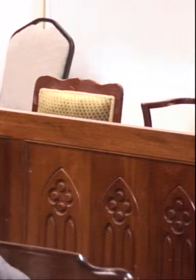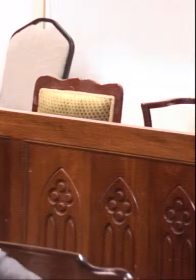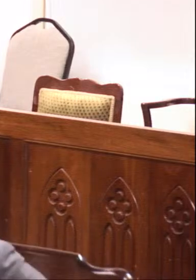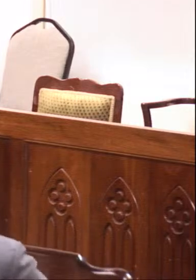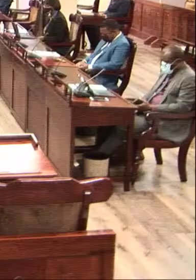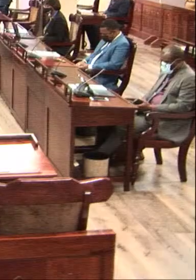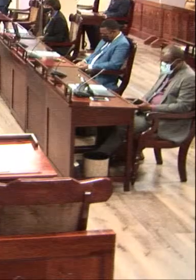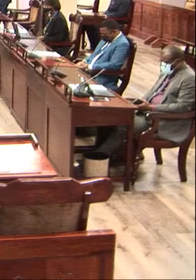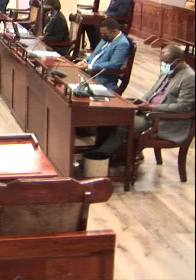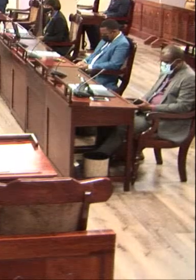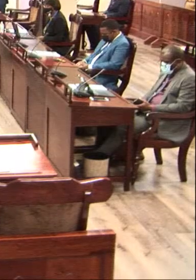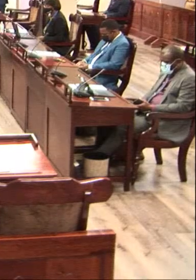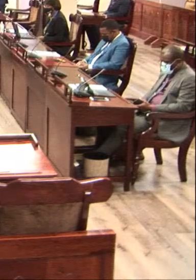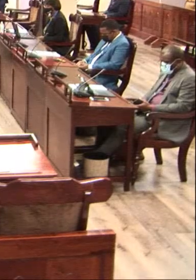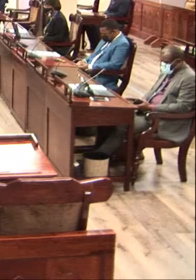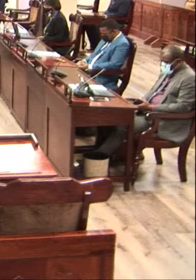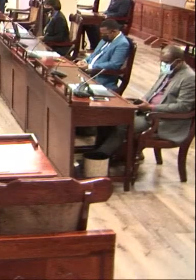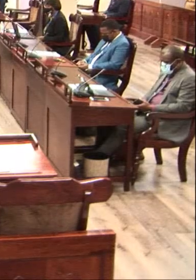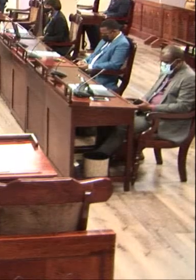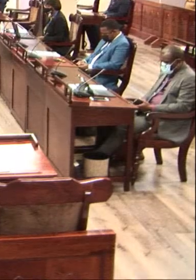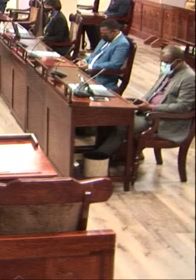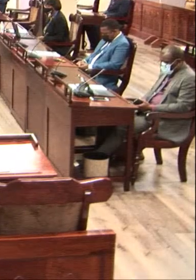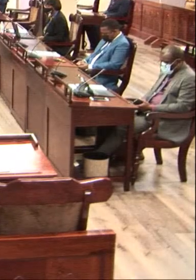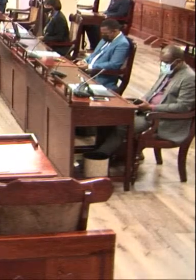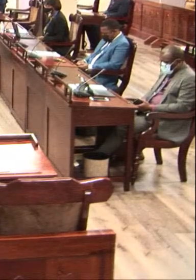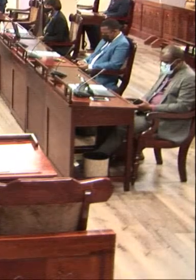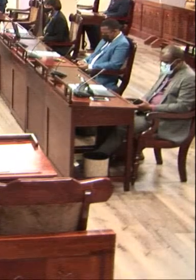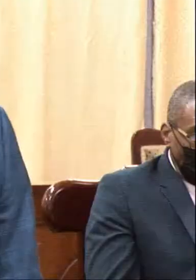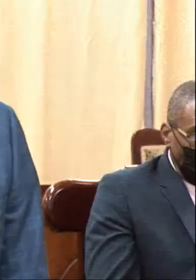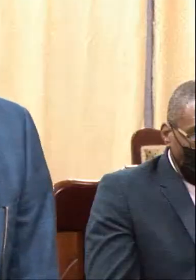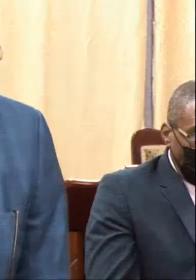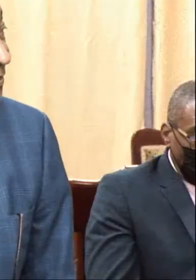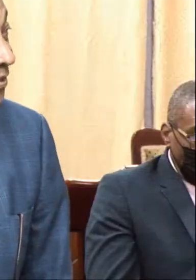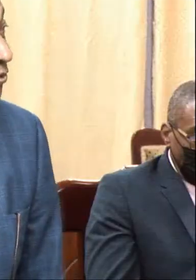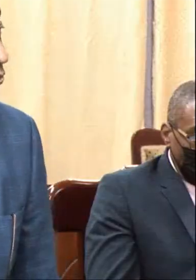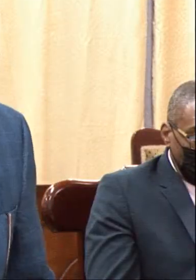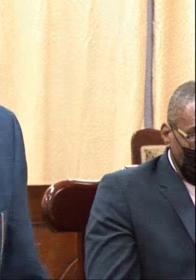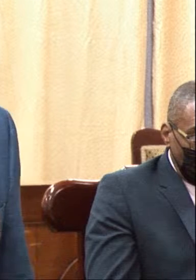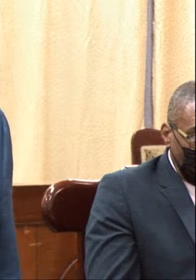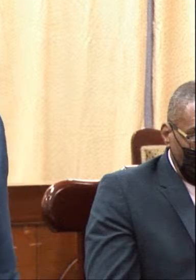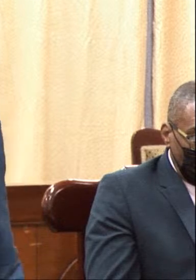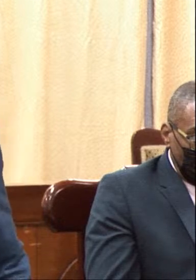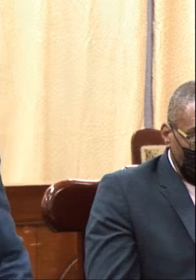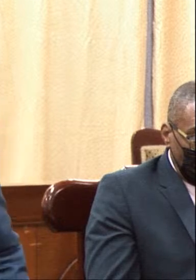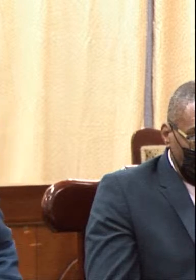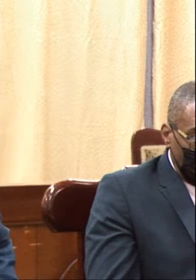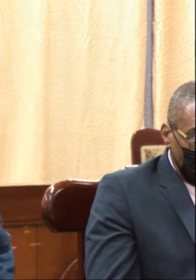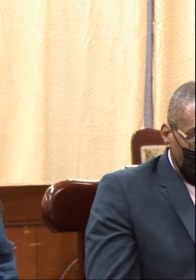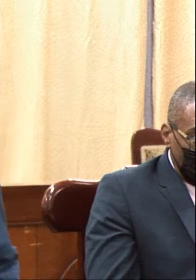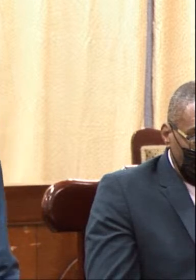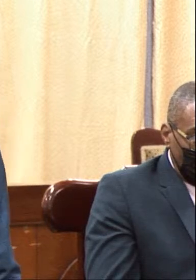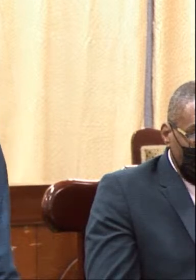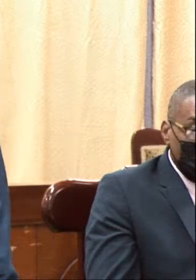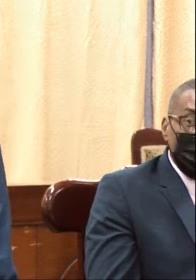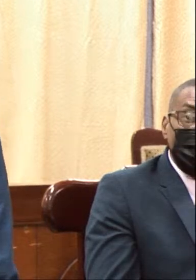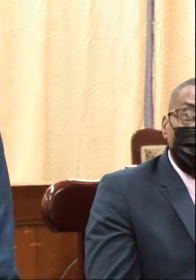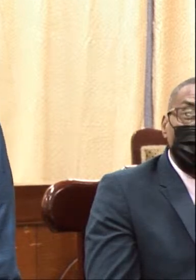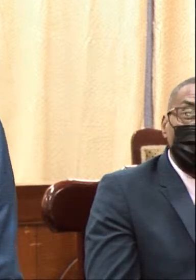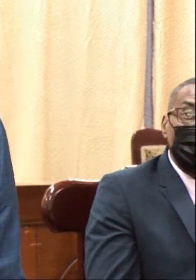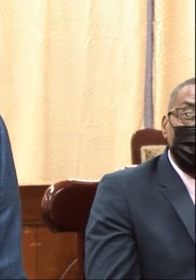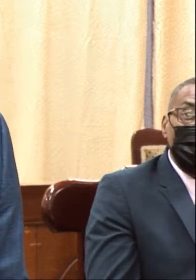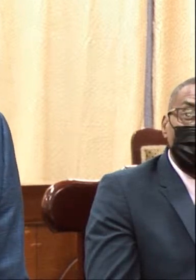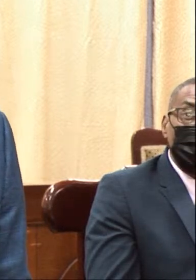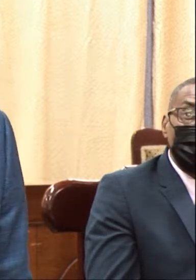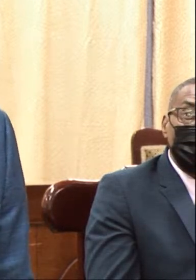Honourable Leader of the Opposition. Madam Chair, never attempted to cross-examine you. I'm not a lawyer, don't cross-examine